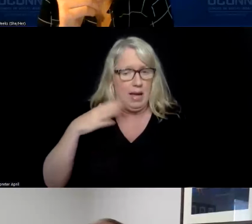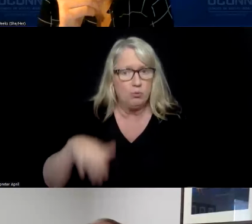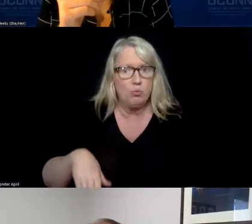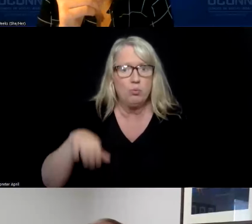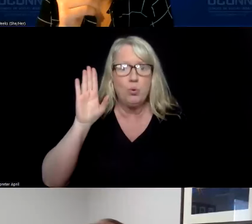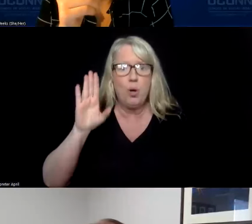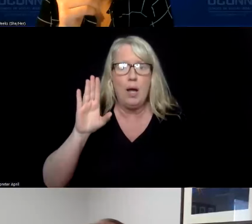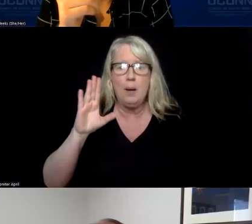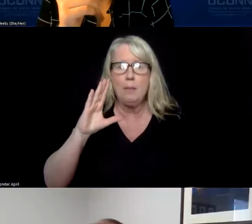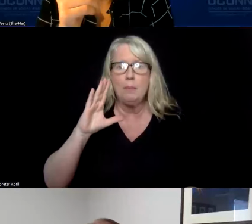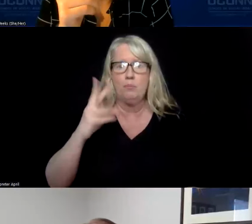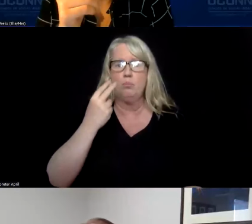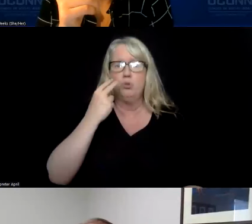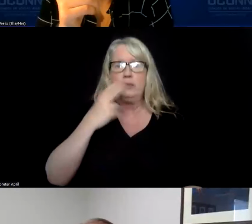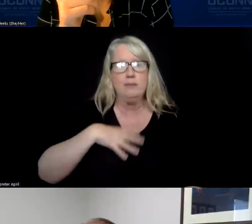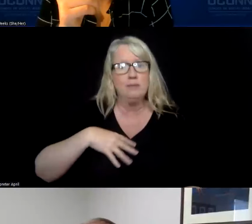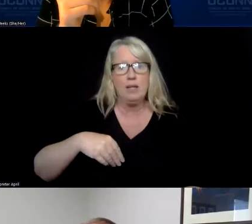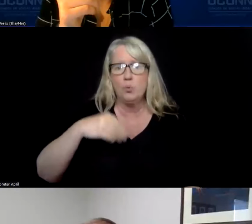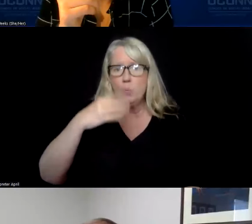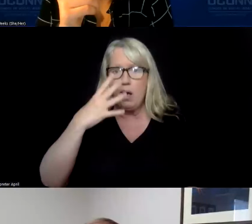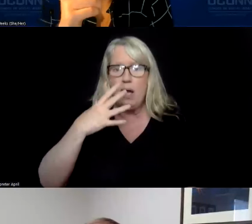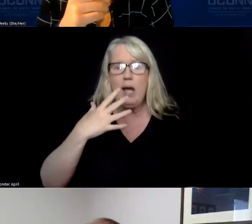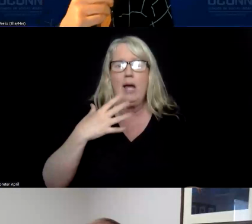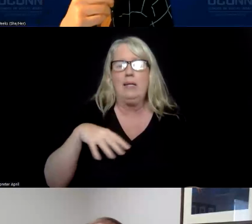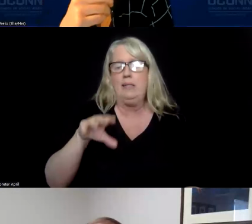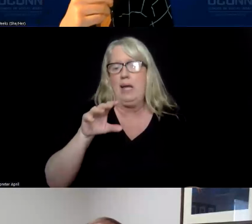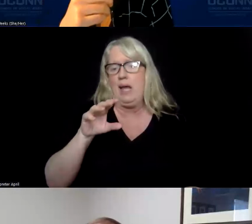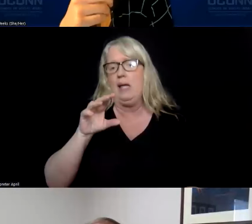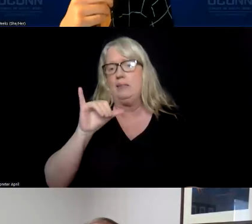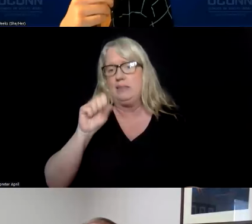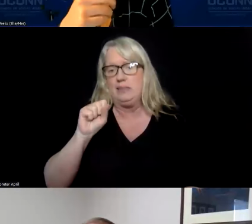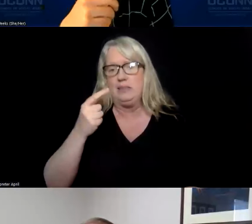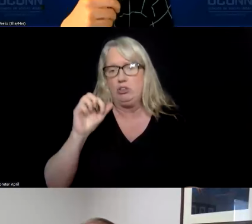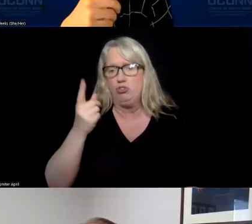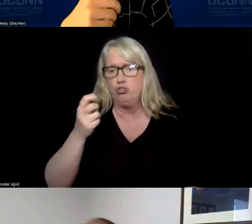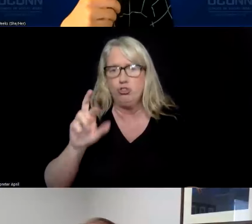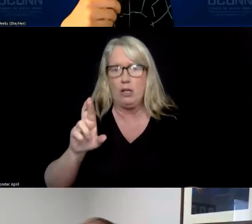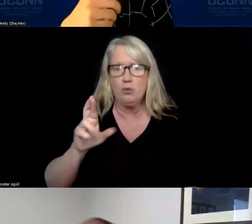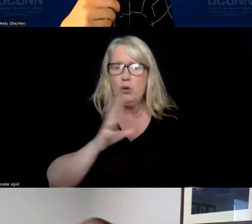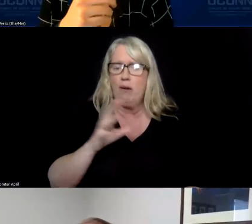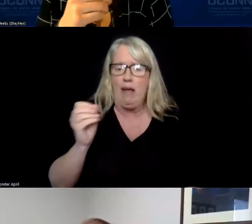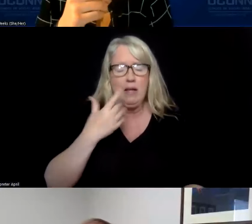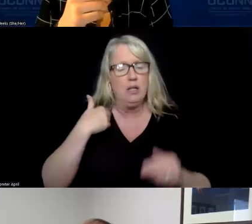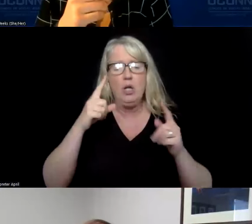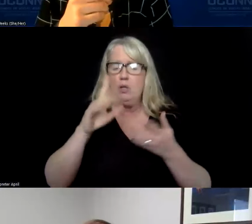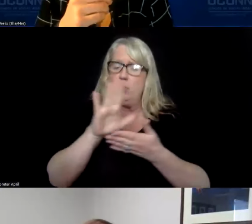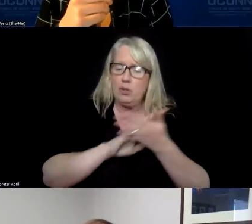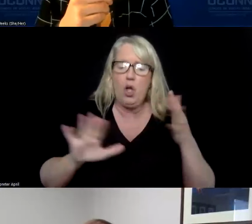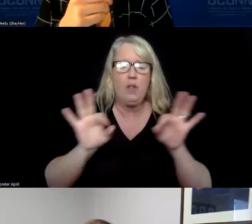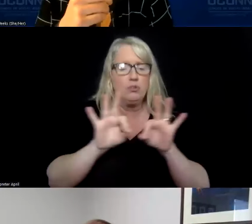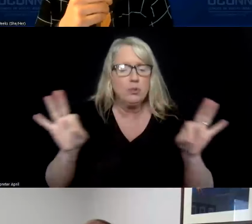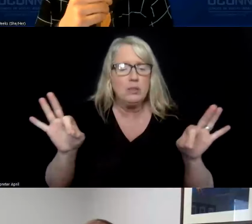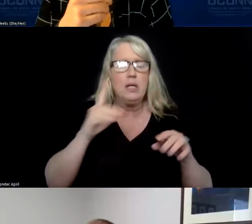being perceived as white and cisgender and male, with a college degree and a